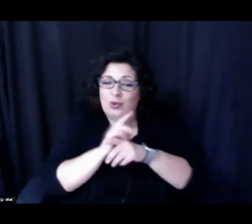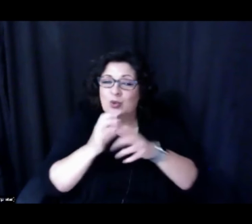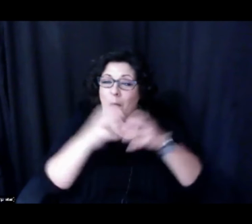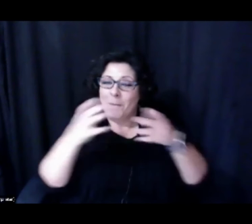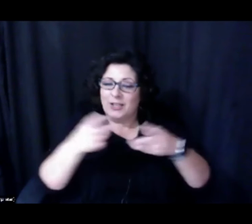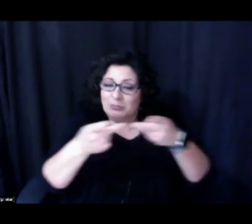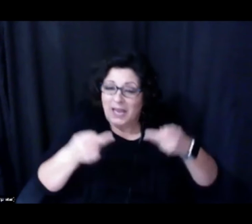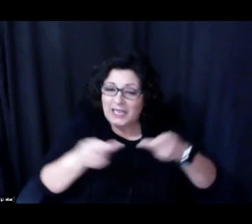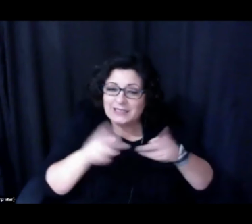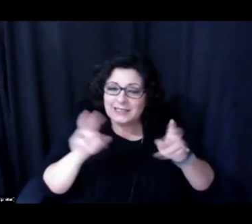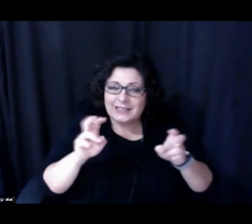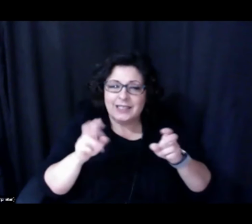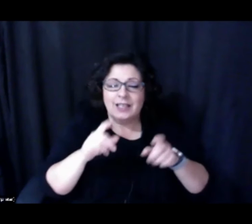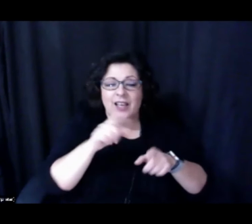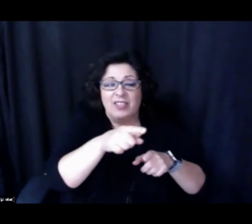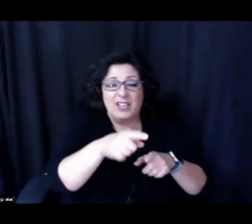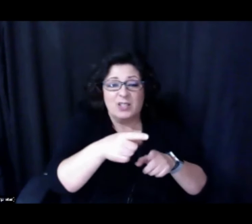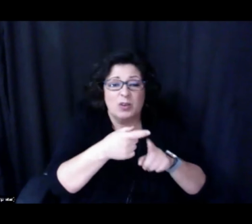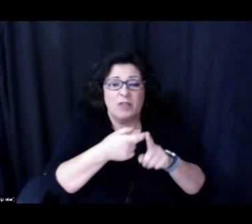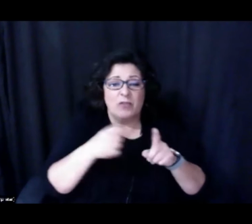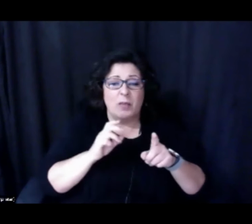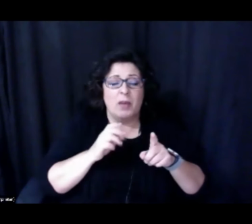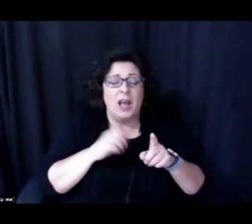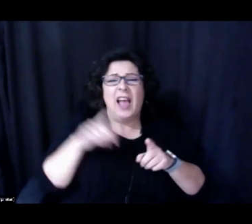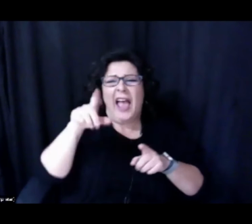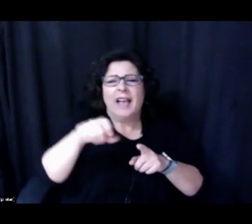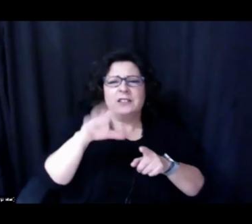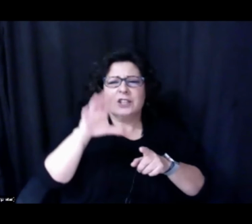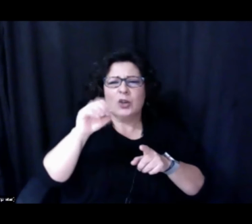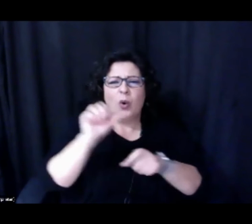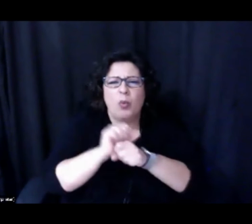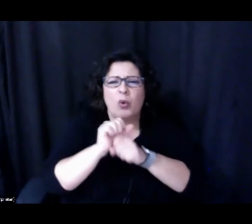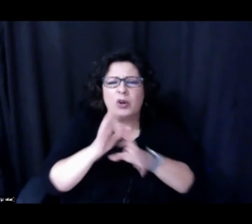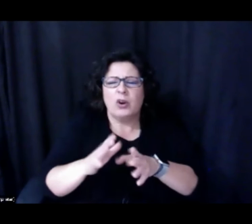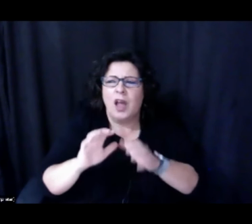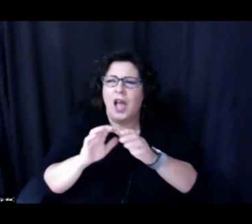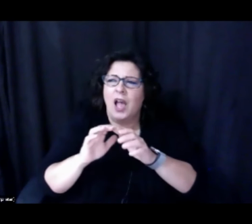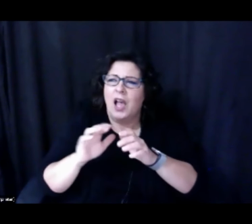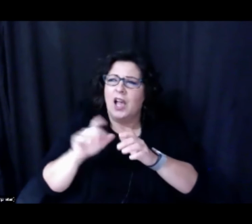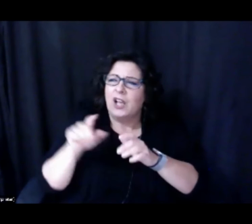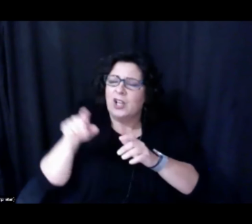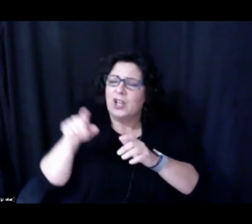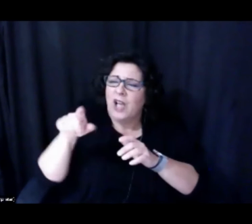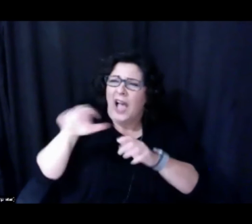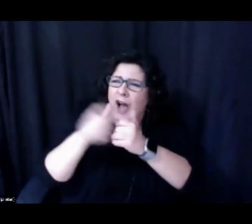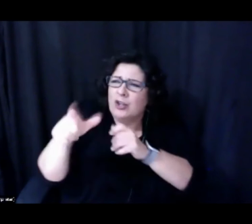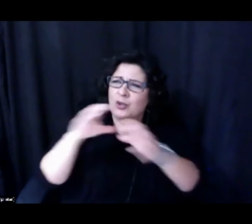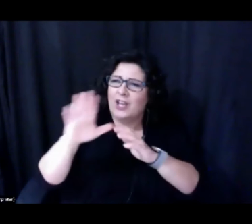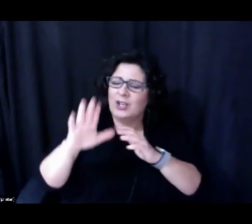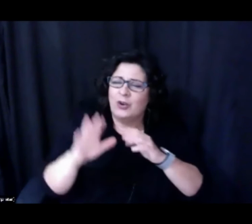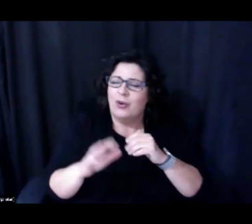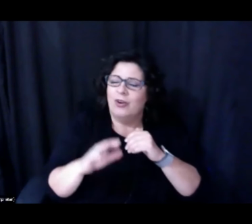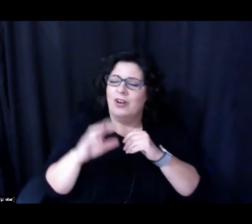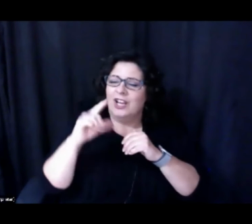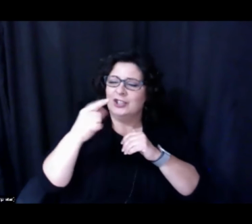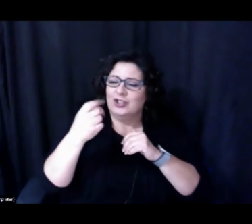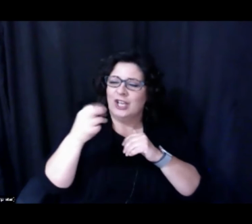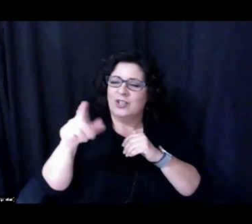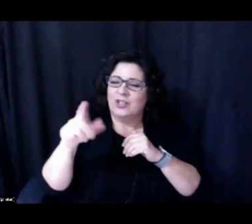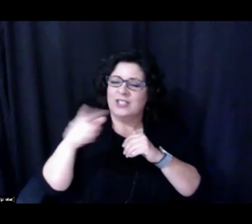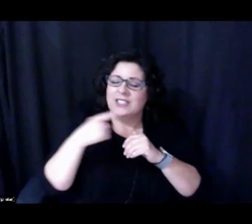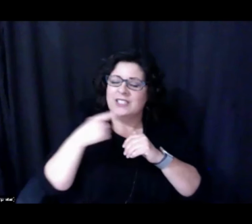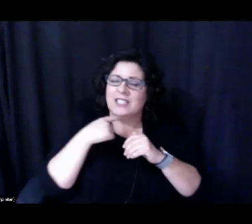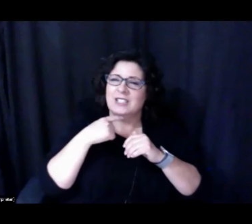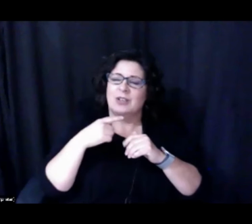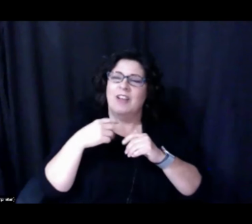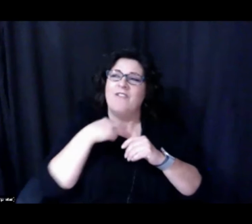This man, actually this one came from, I asked a coworker how he communicated his gender and he said his tone of voice. And so when he's talking